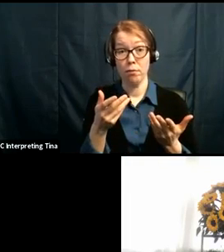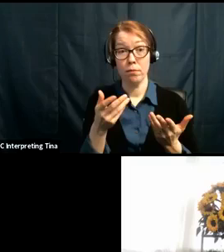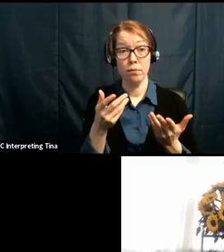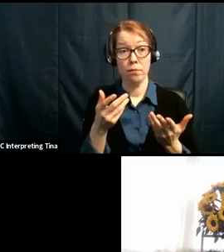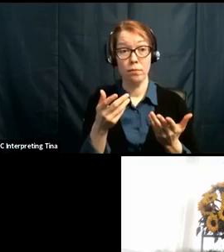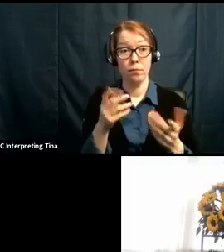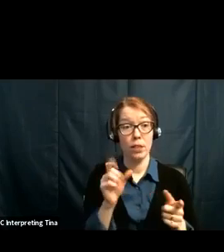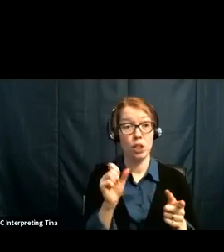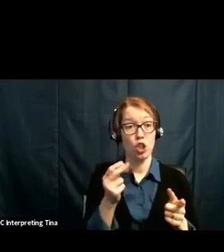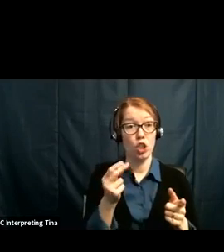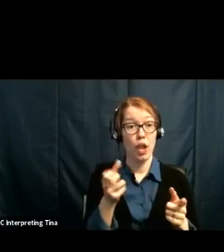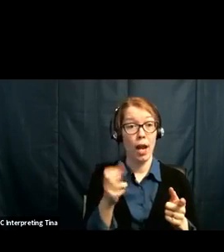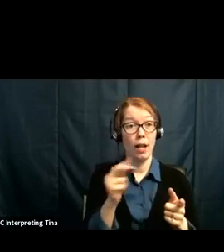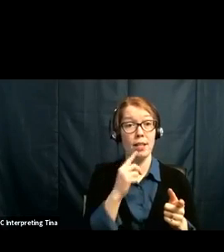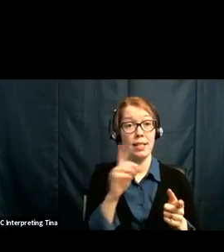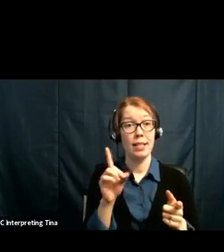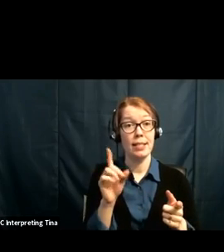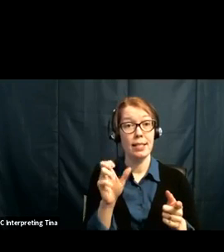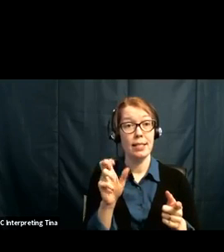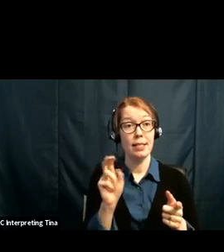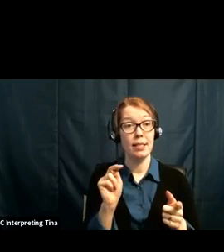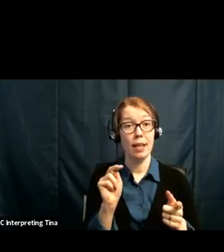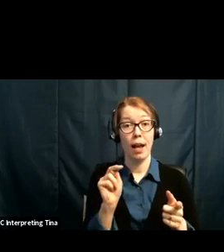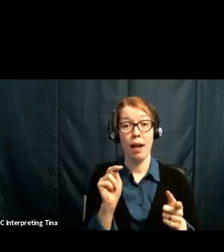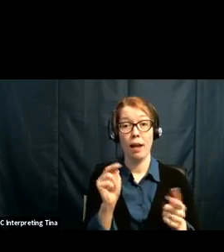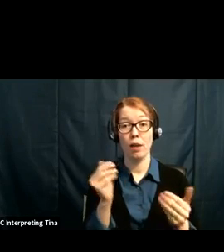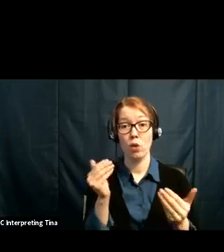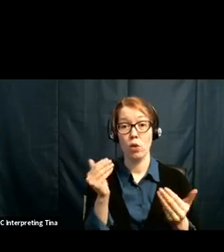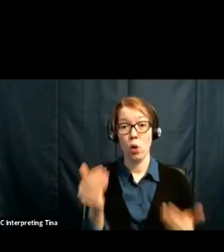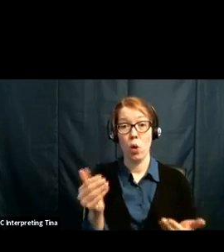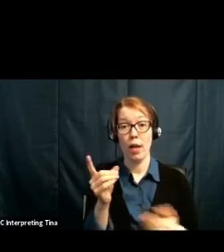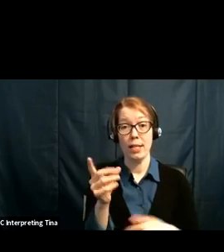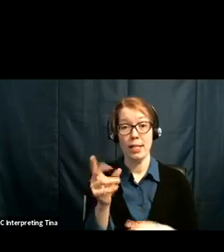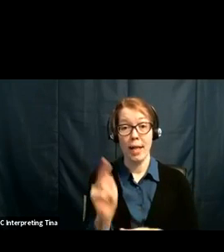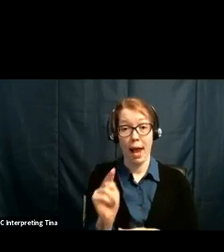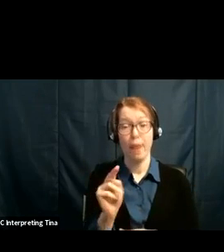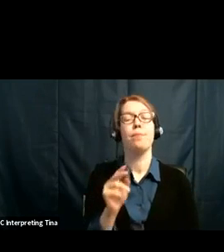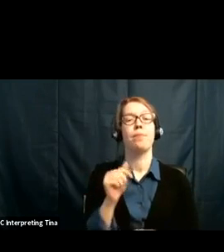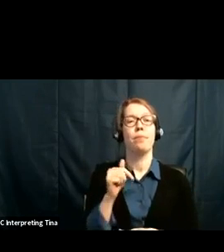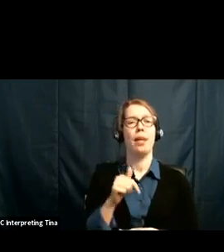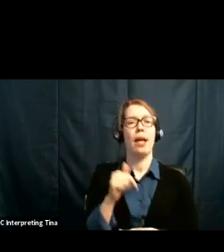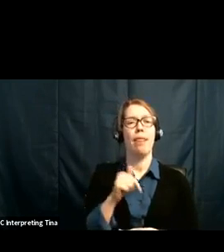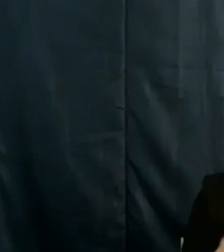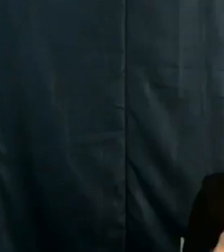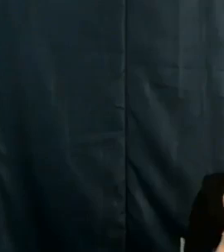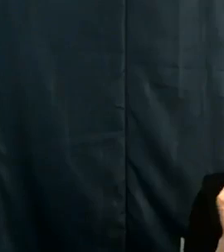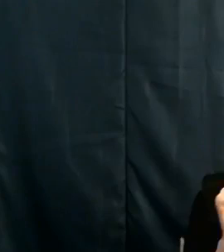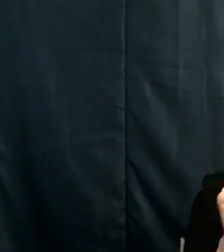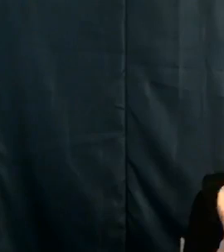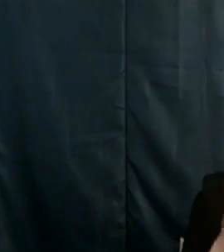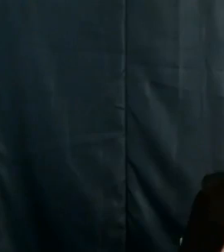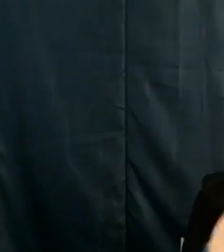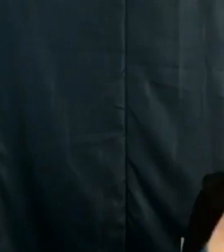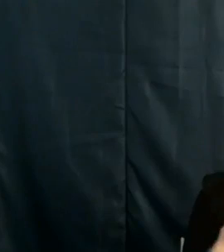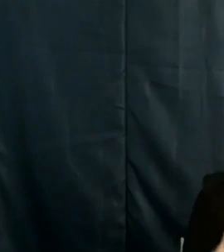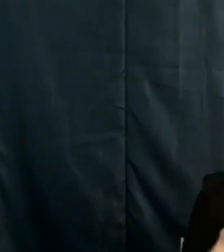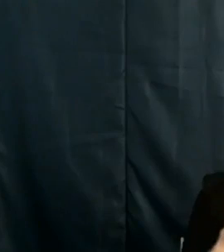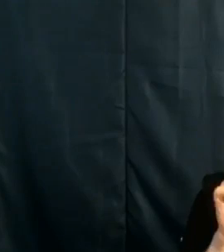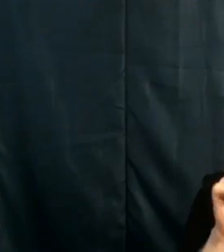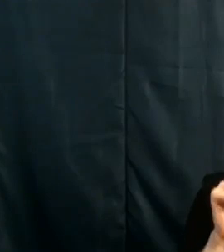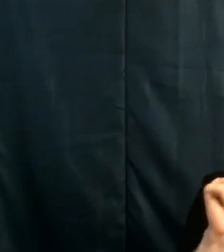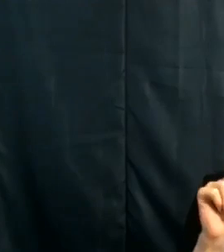Dan? Go ahead, please. Yeah, this is Dan Rutt from